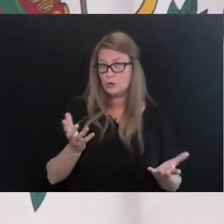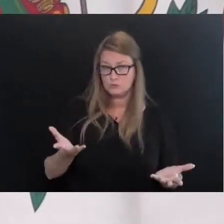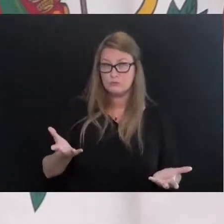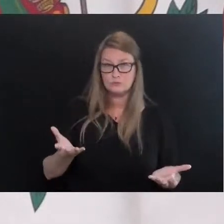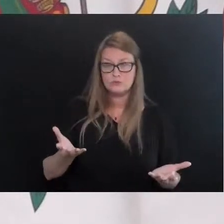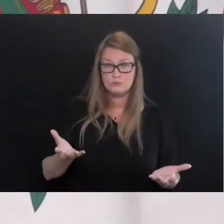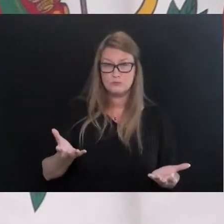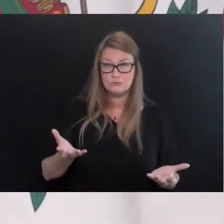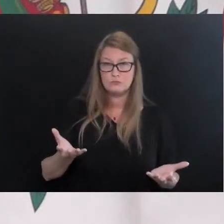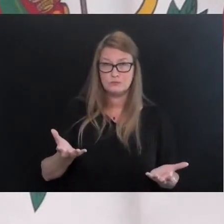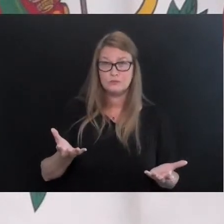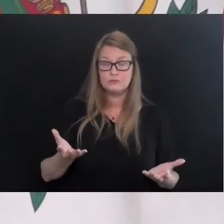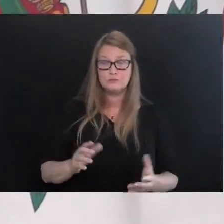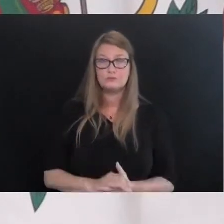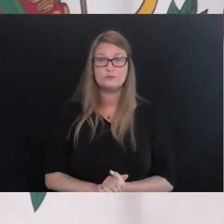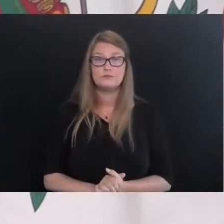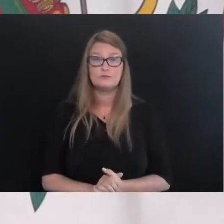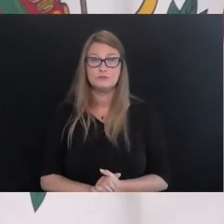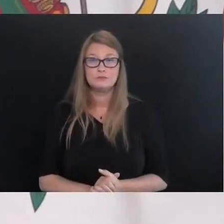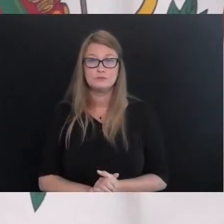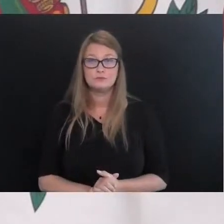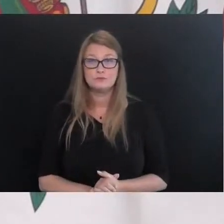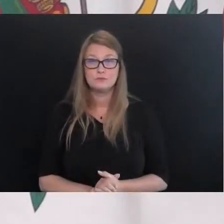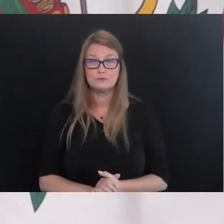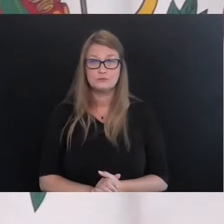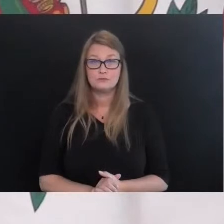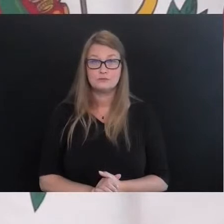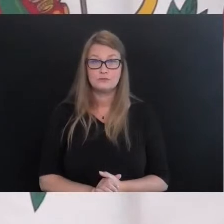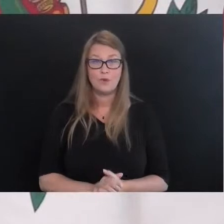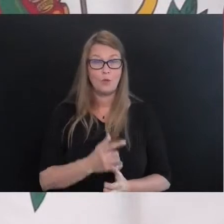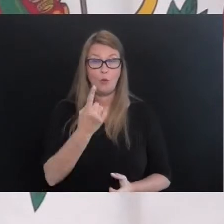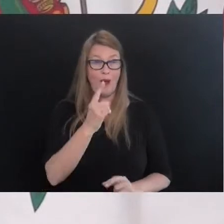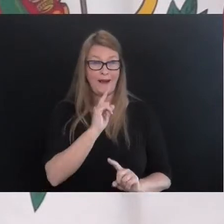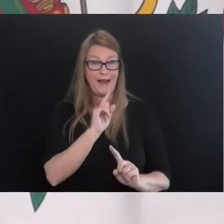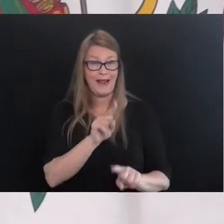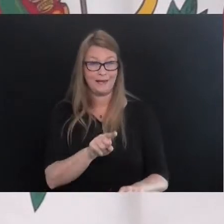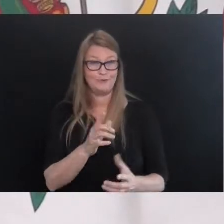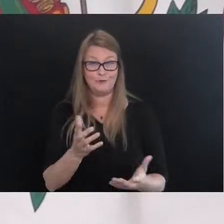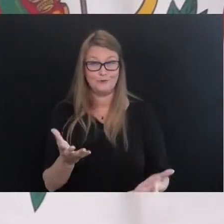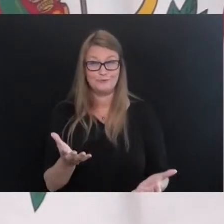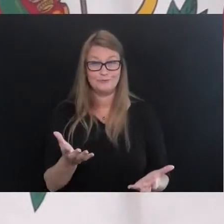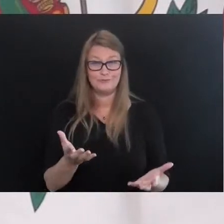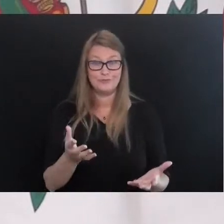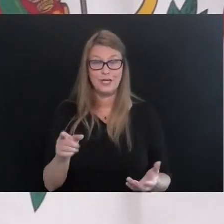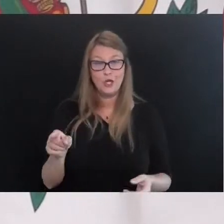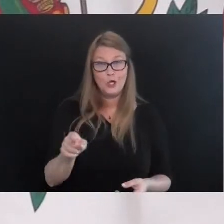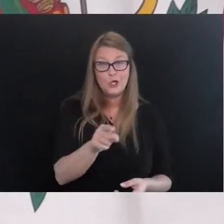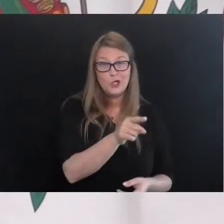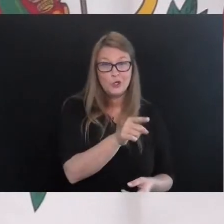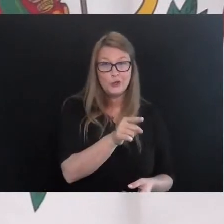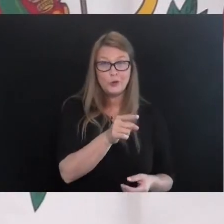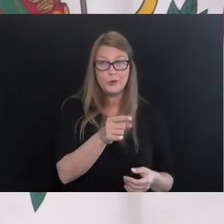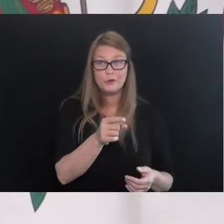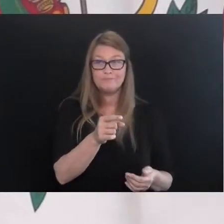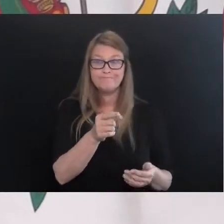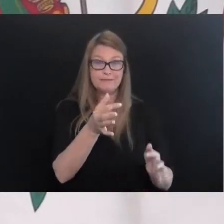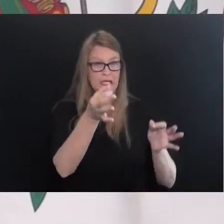say, simple as mud. This is all there is to it. If you make a